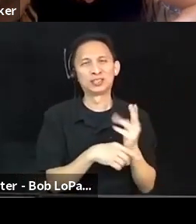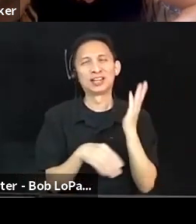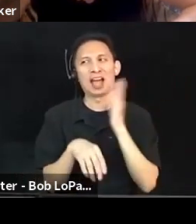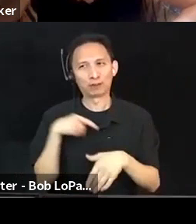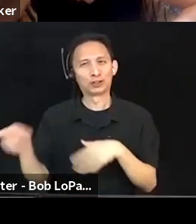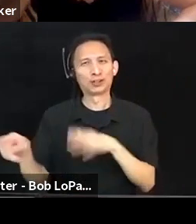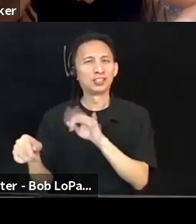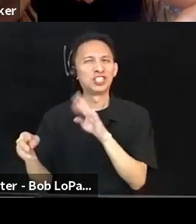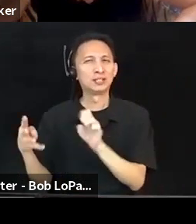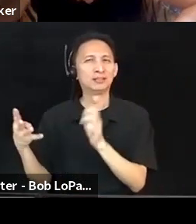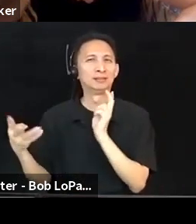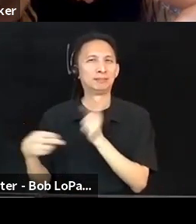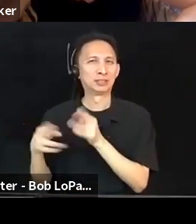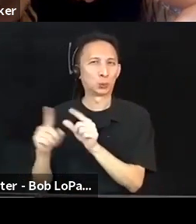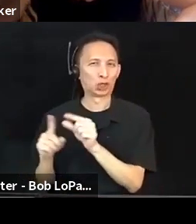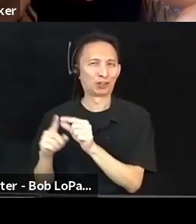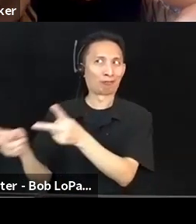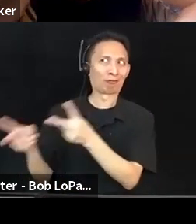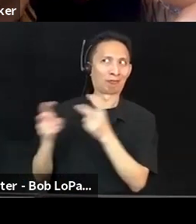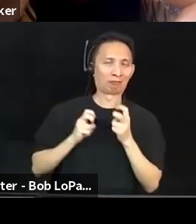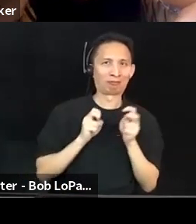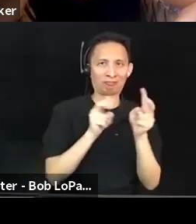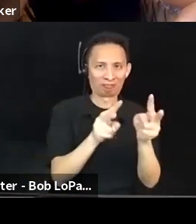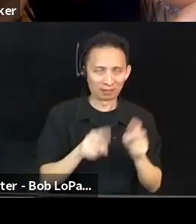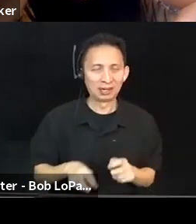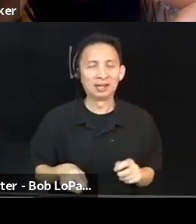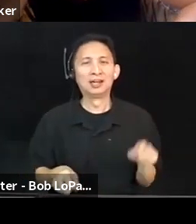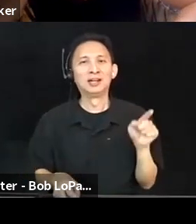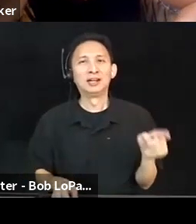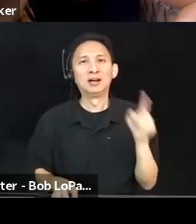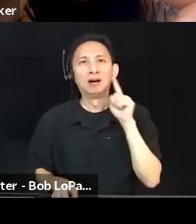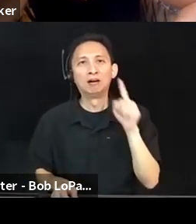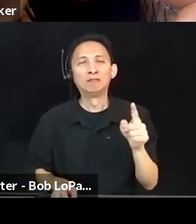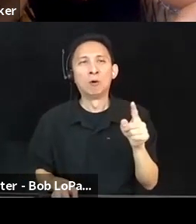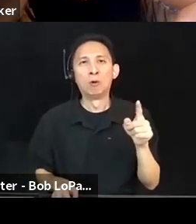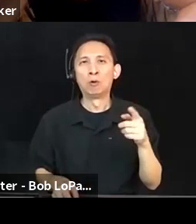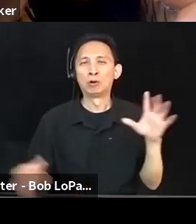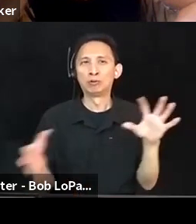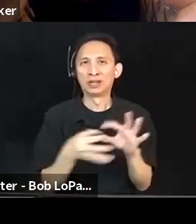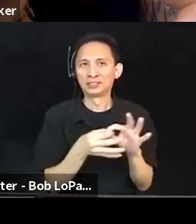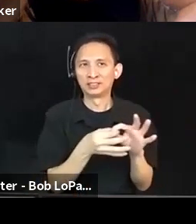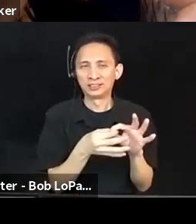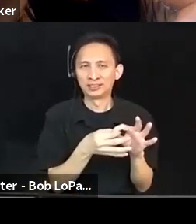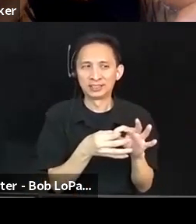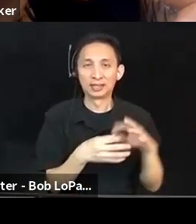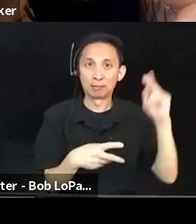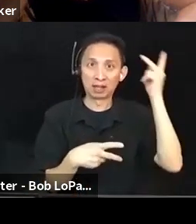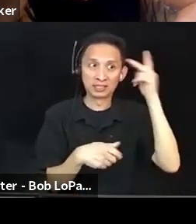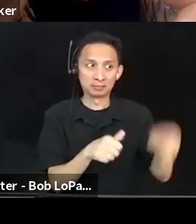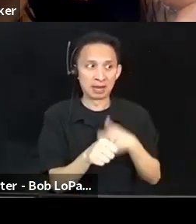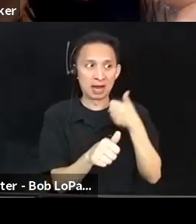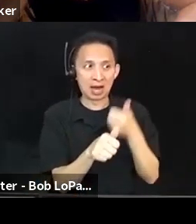but in the logics of reconciliation, in the politics of